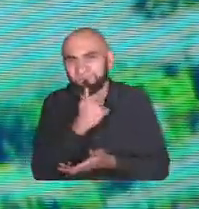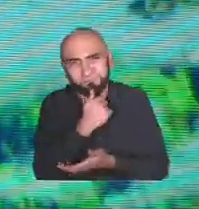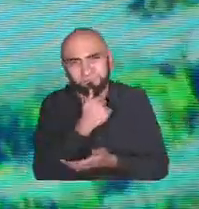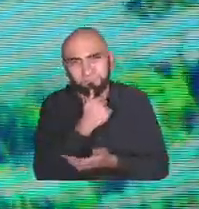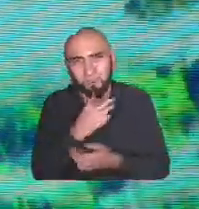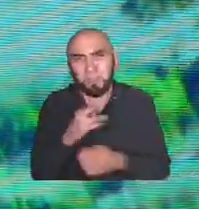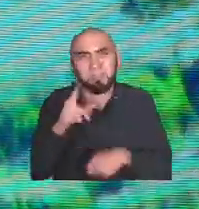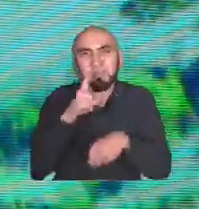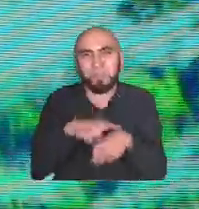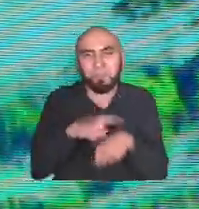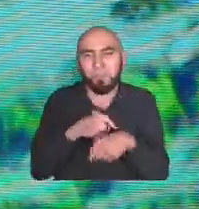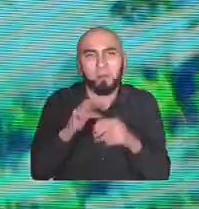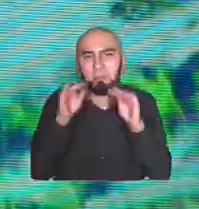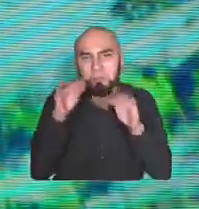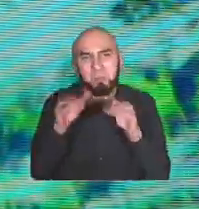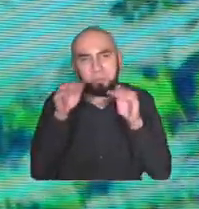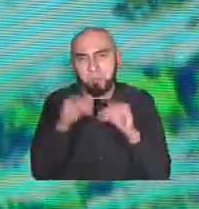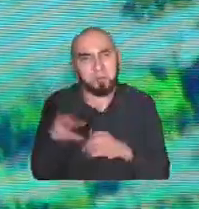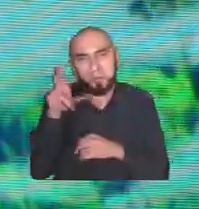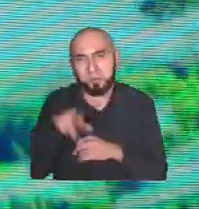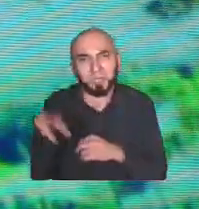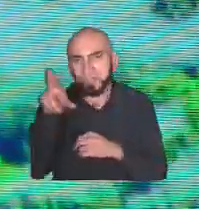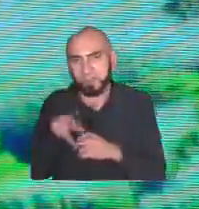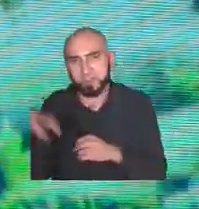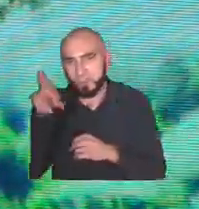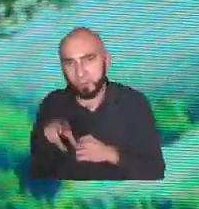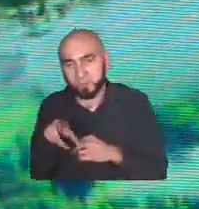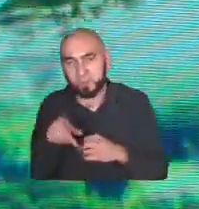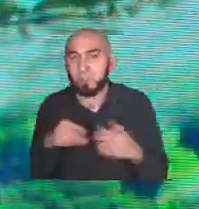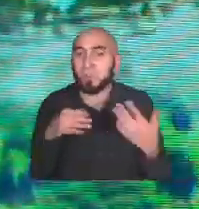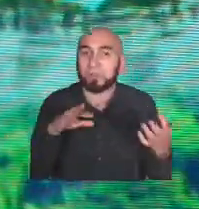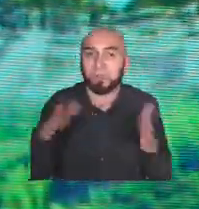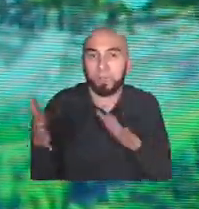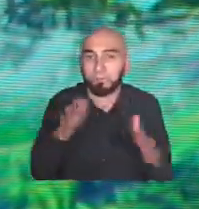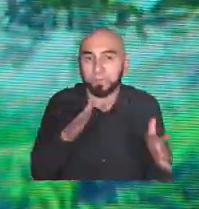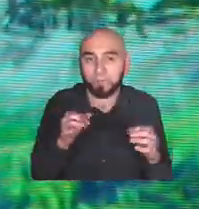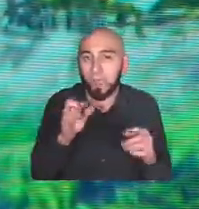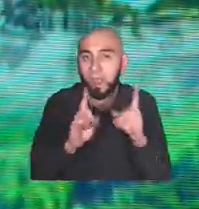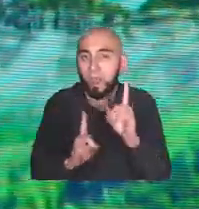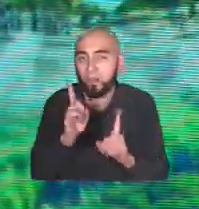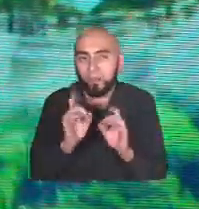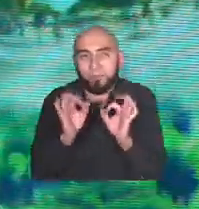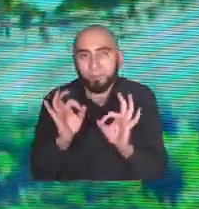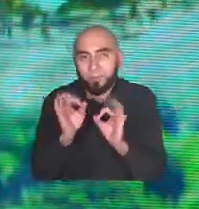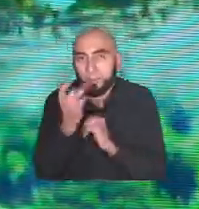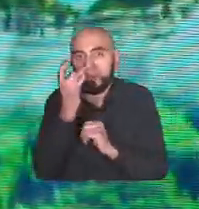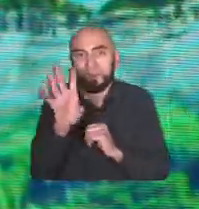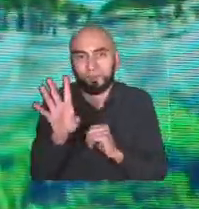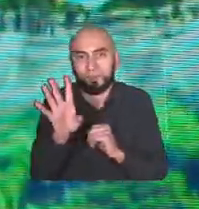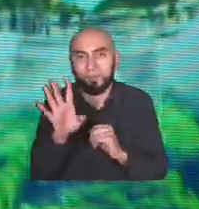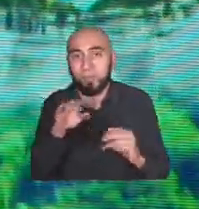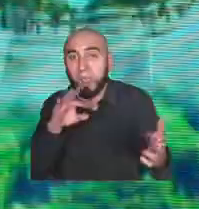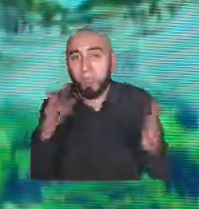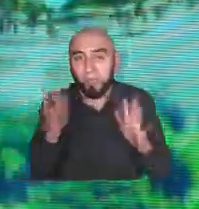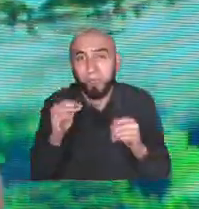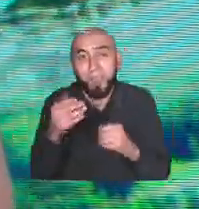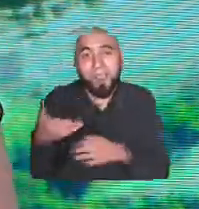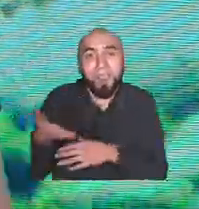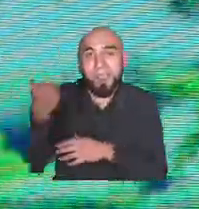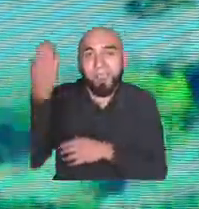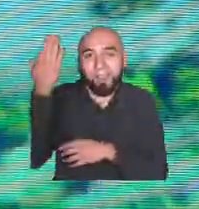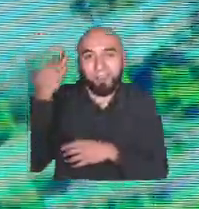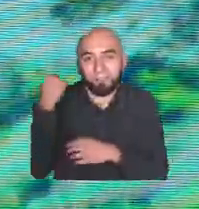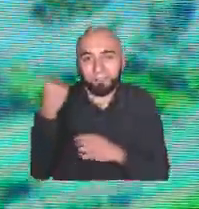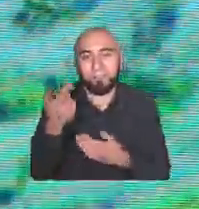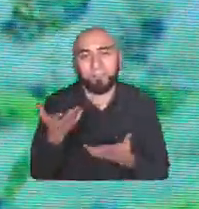we have reached peak singularity. Maybe early on, the singularity was about sharing cute cat videos. Now